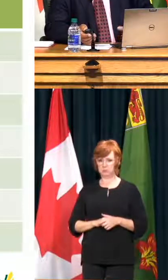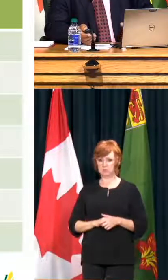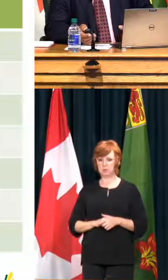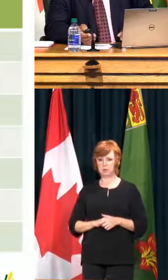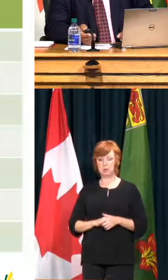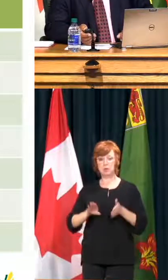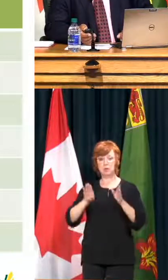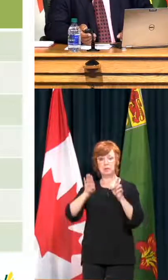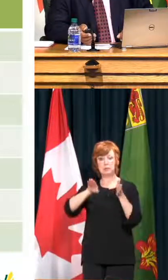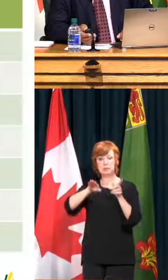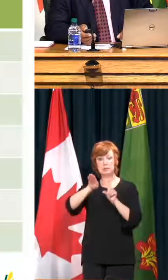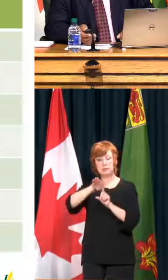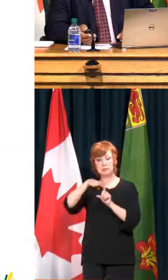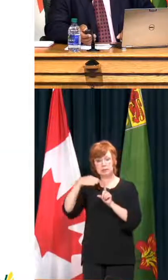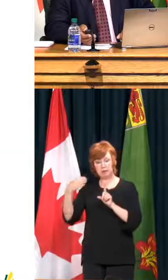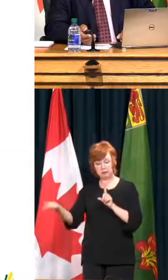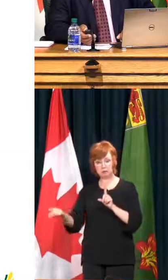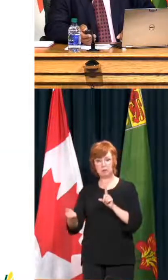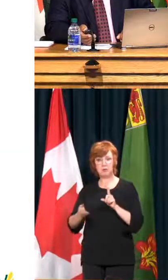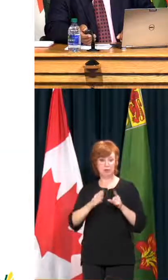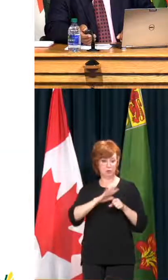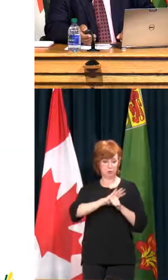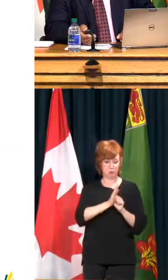for hospitalization and death.